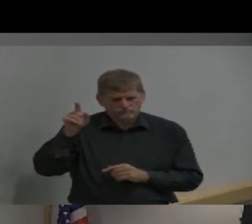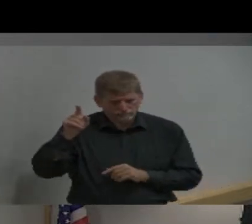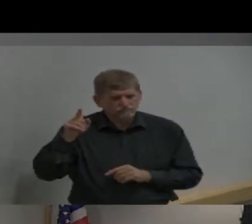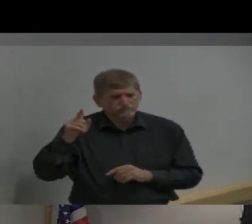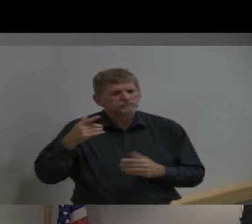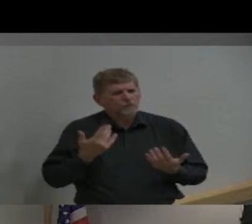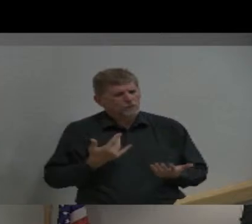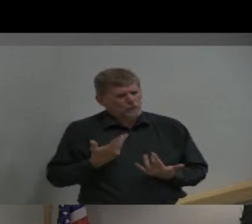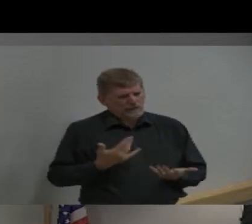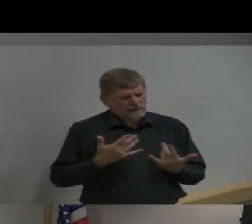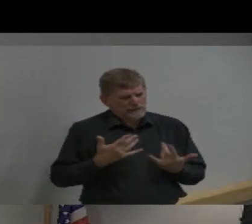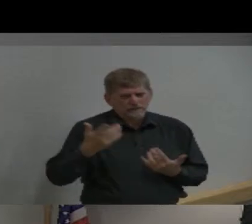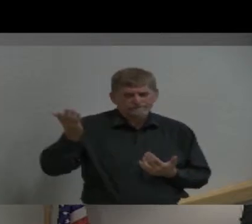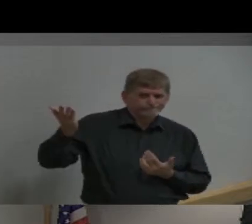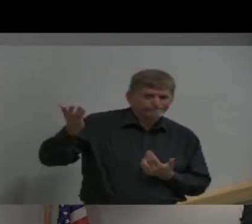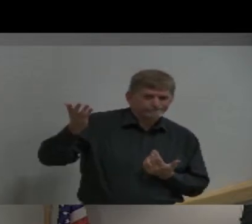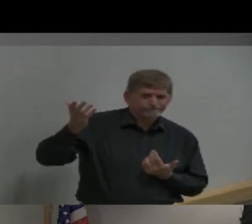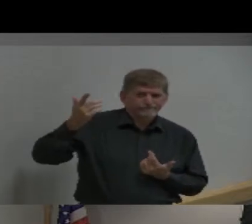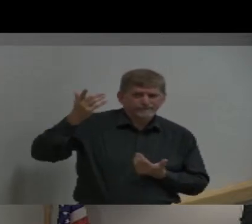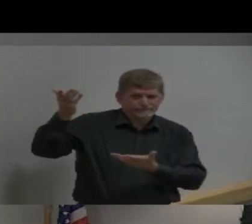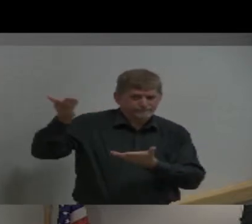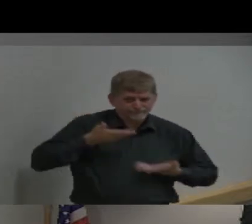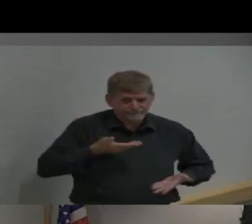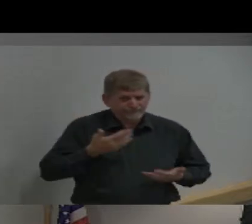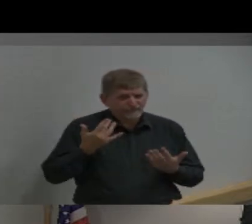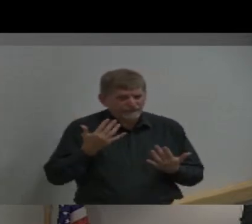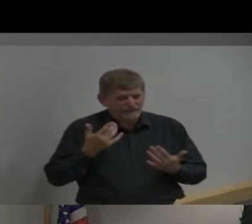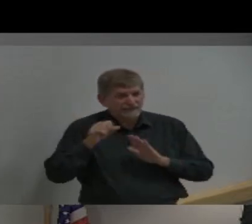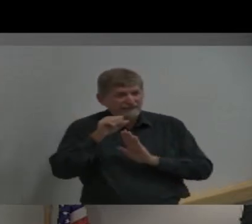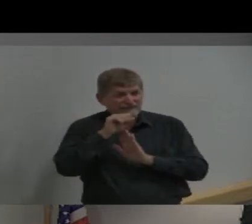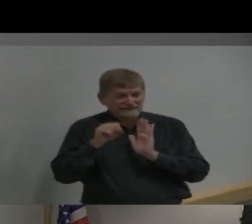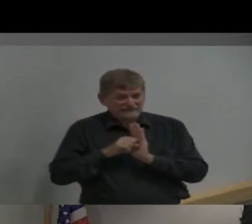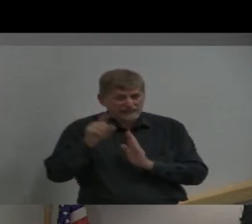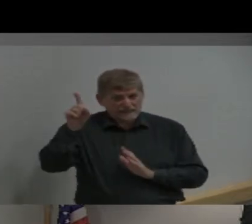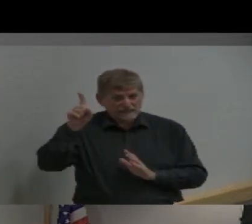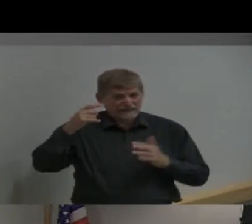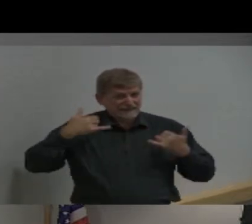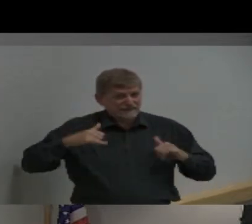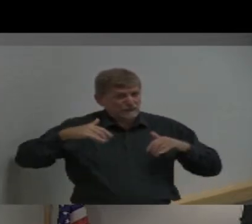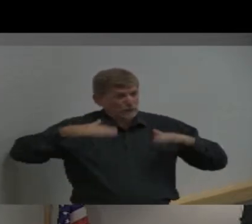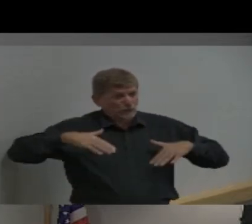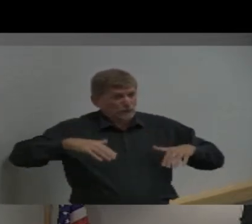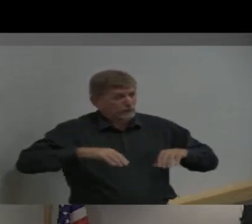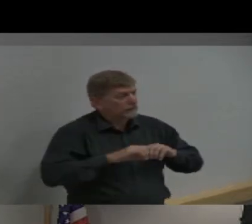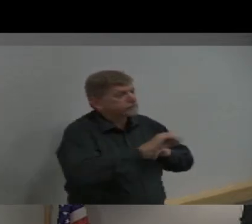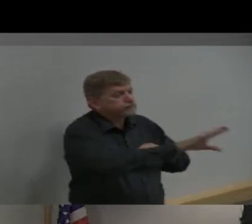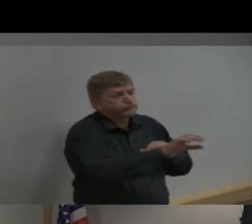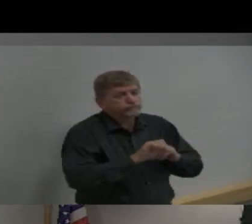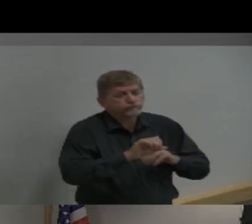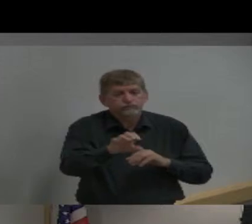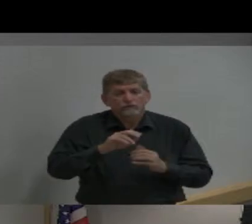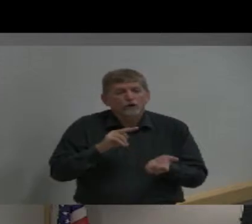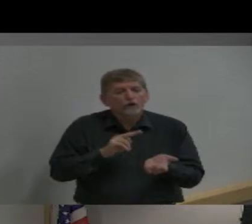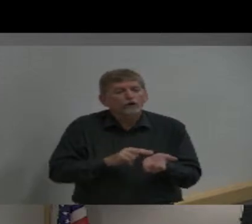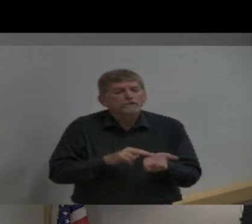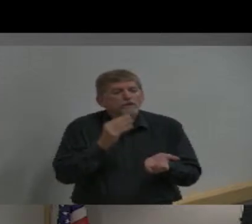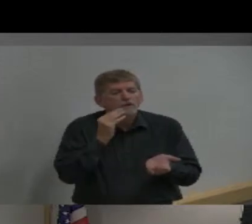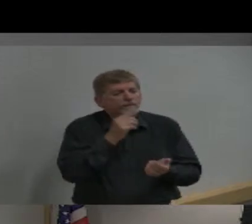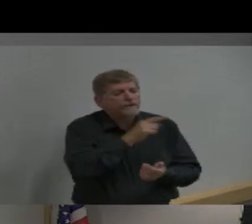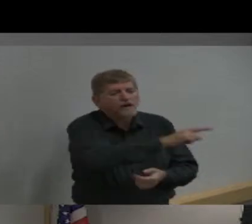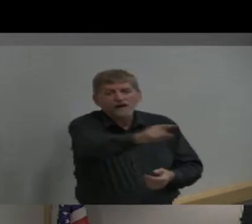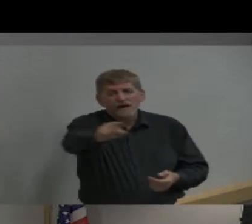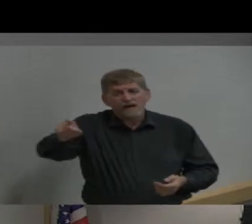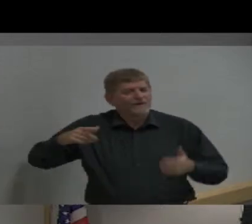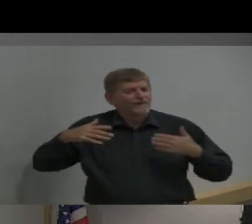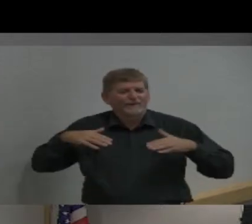Housing, and the state is still not sent them to all the nursing long-term care facilities, and we're still waiting to